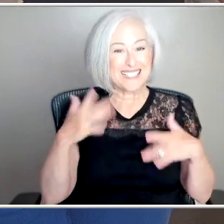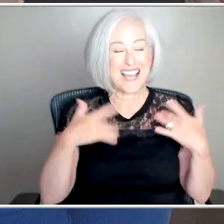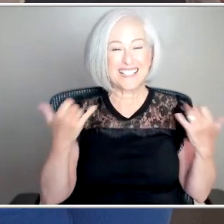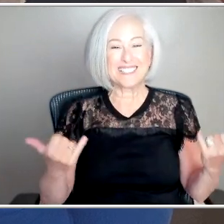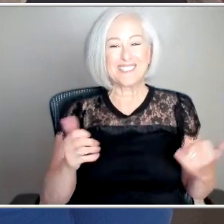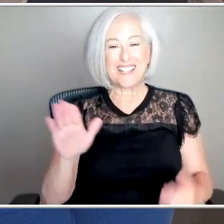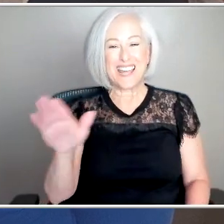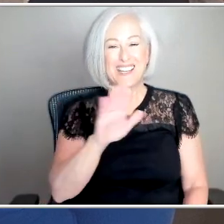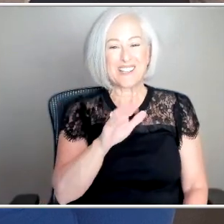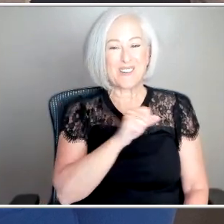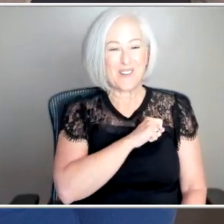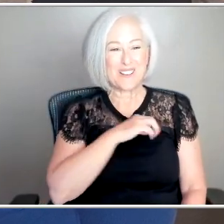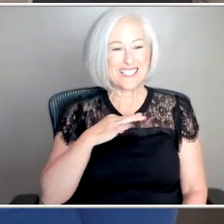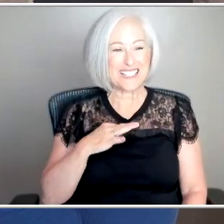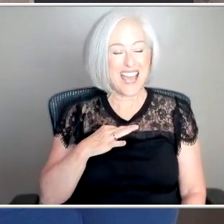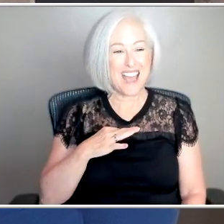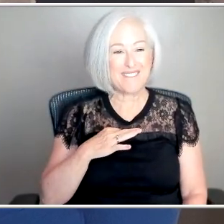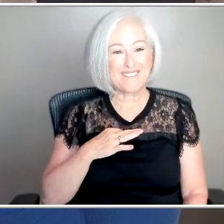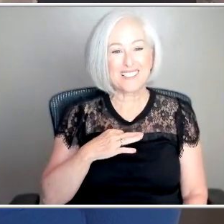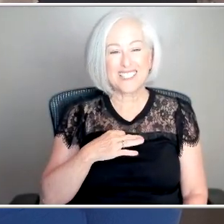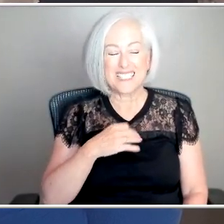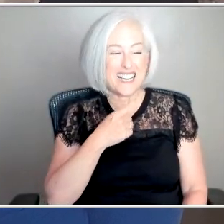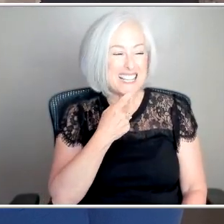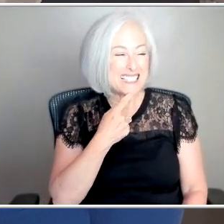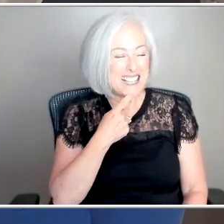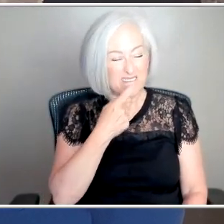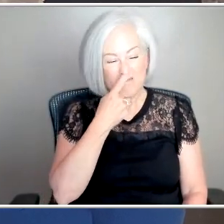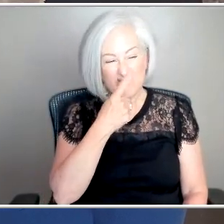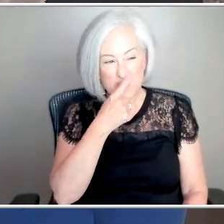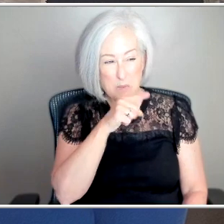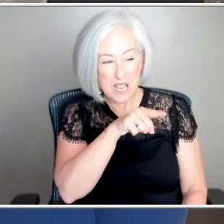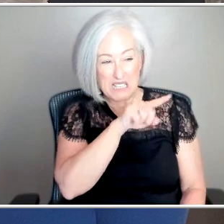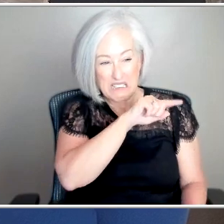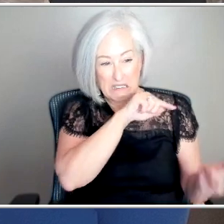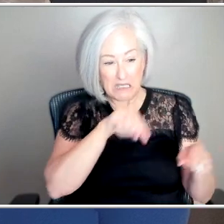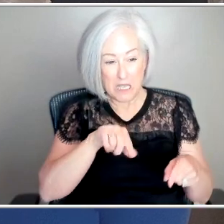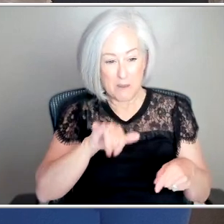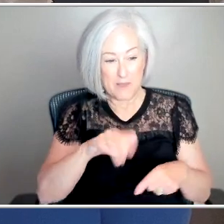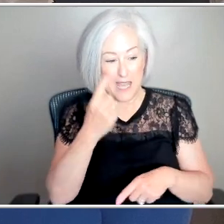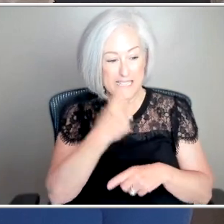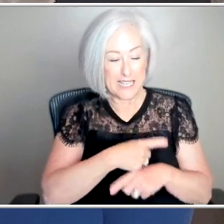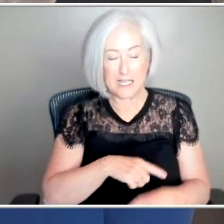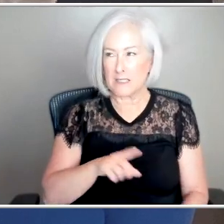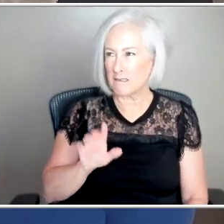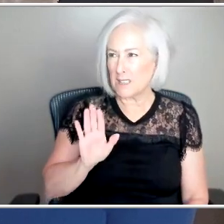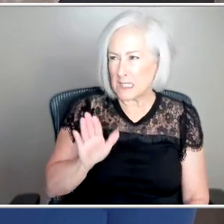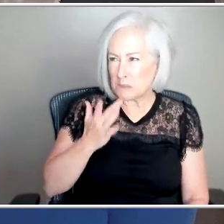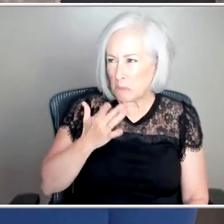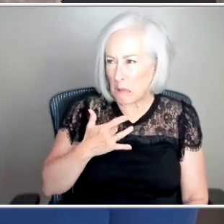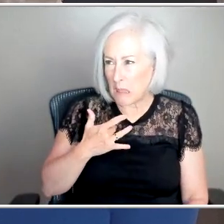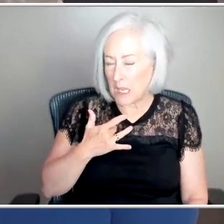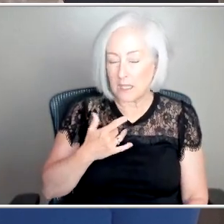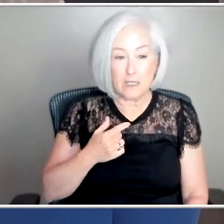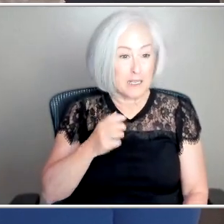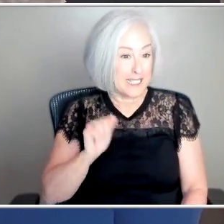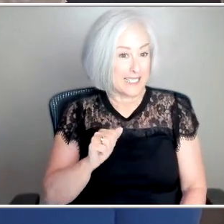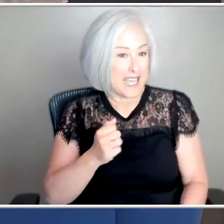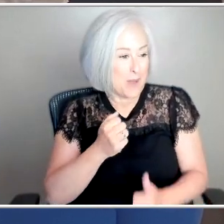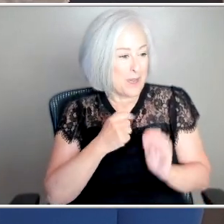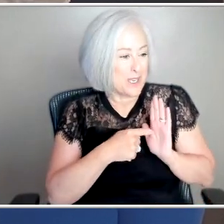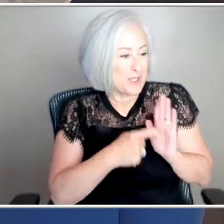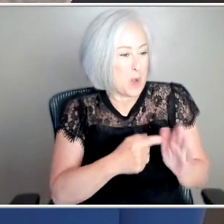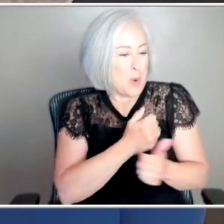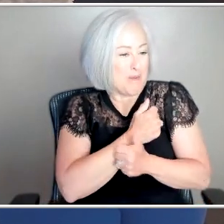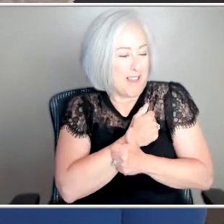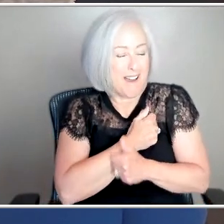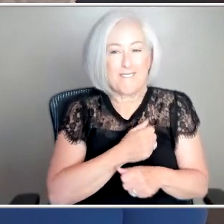can Dr. Abiyankar come on this date? And they said, well, that's his birthday. And I said, well, what if we show him a little love on his birthday? And they said, oh, please